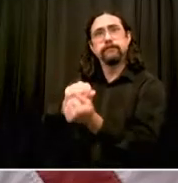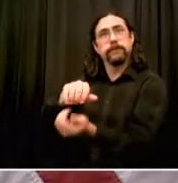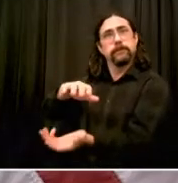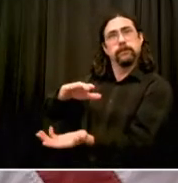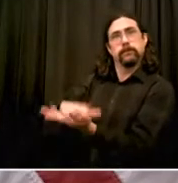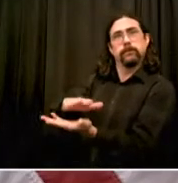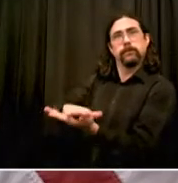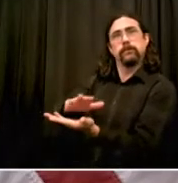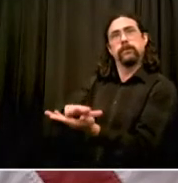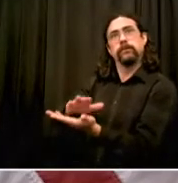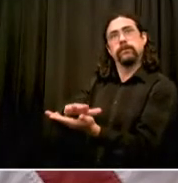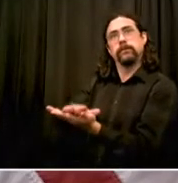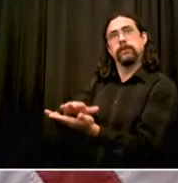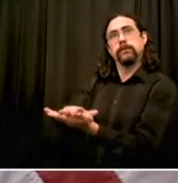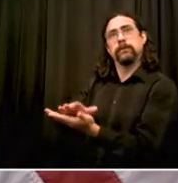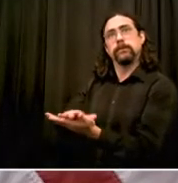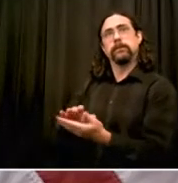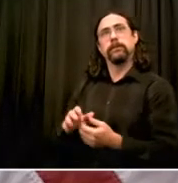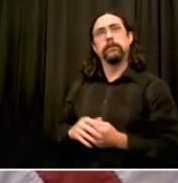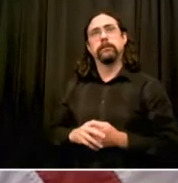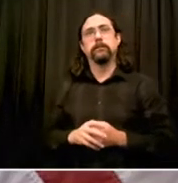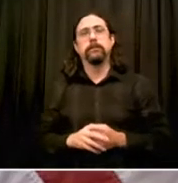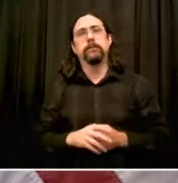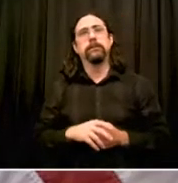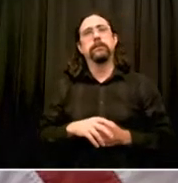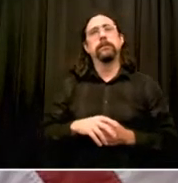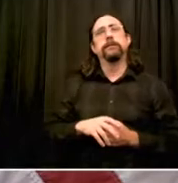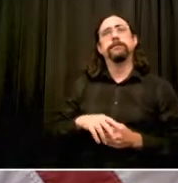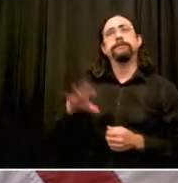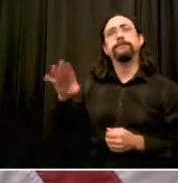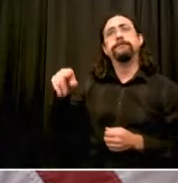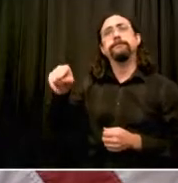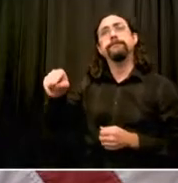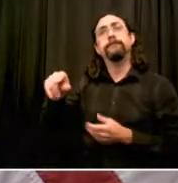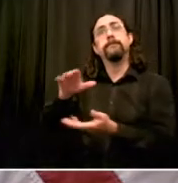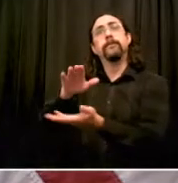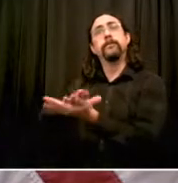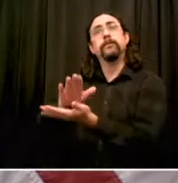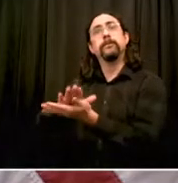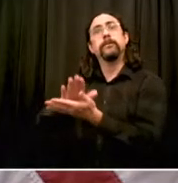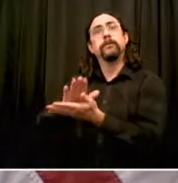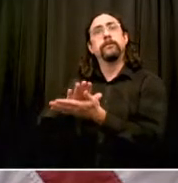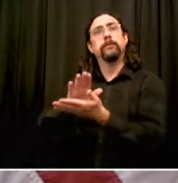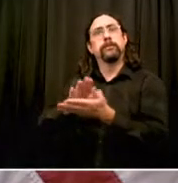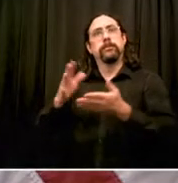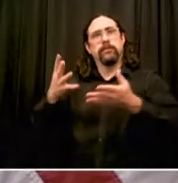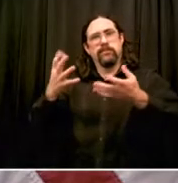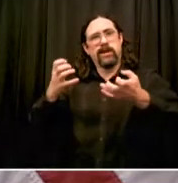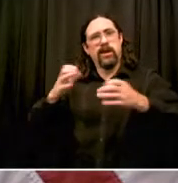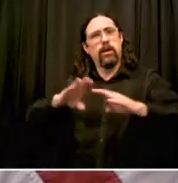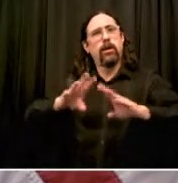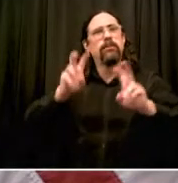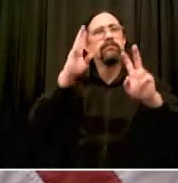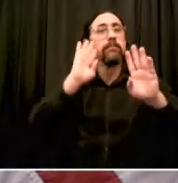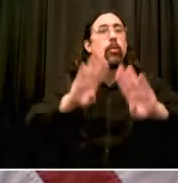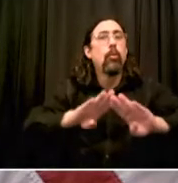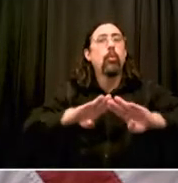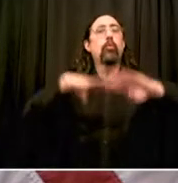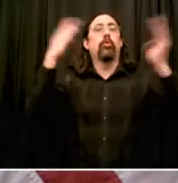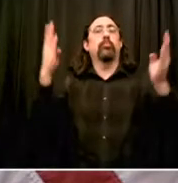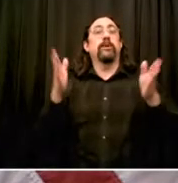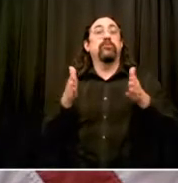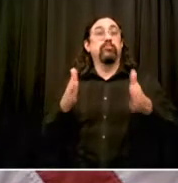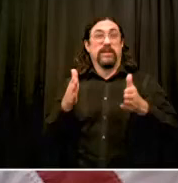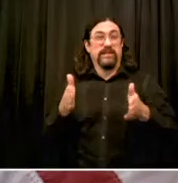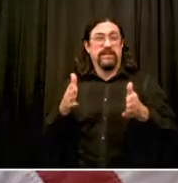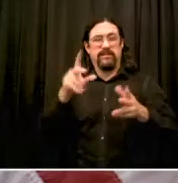city schools for either classroom space or to free up classroom space in lunchrooms and gyms. Closing those streets to car traffic would also